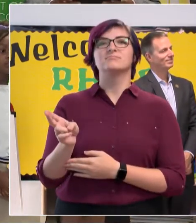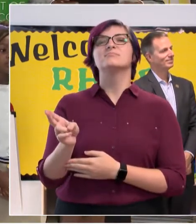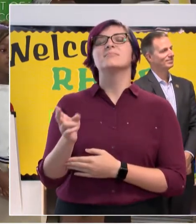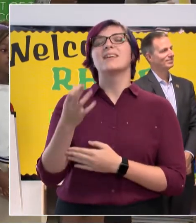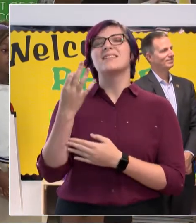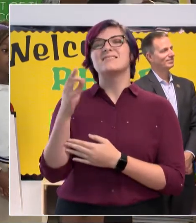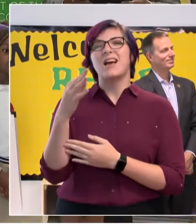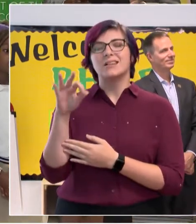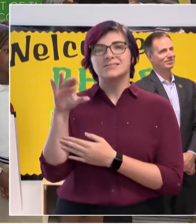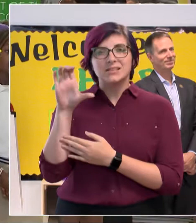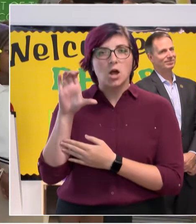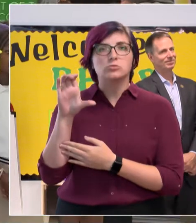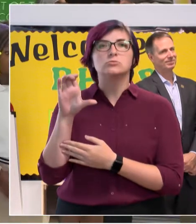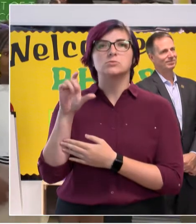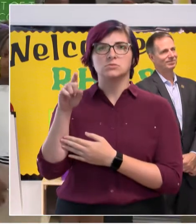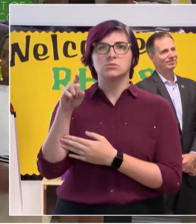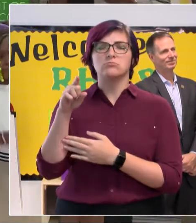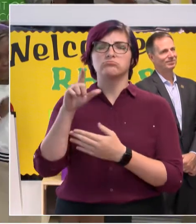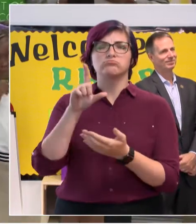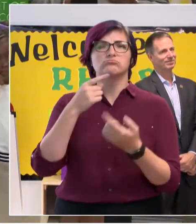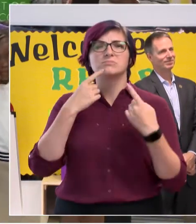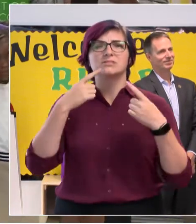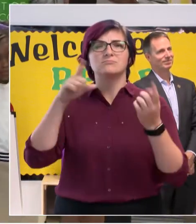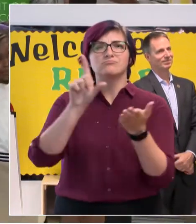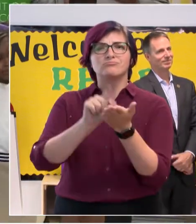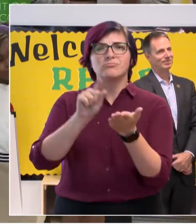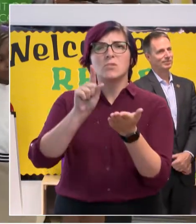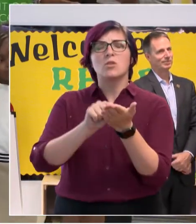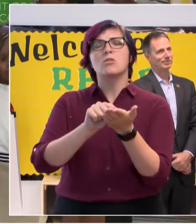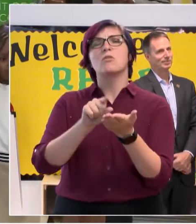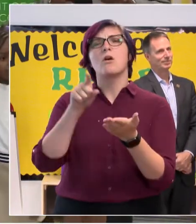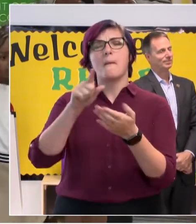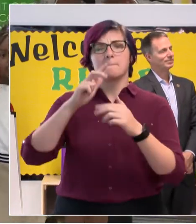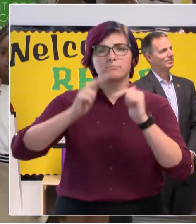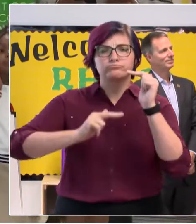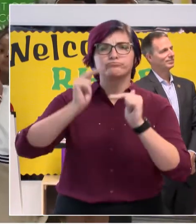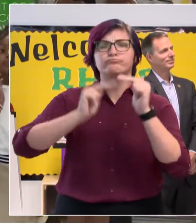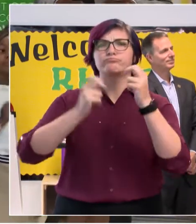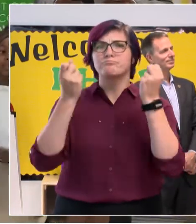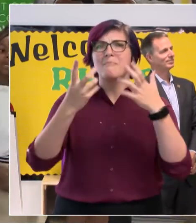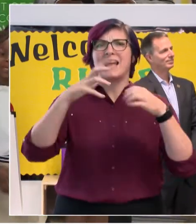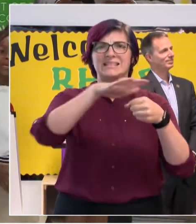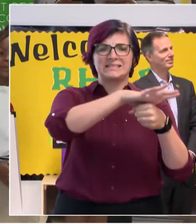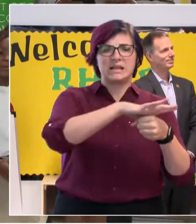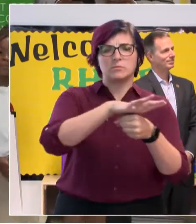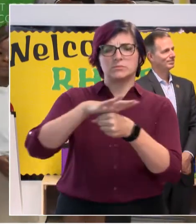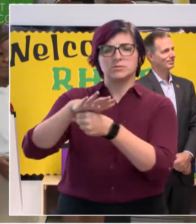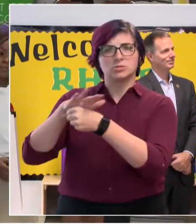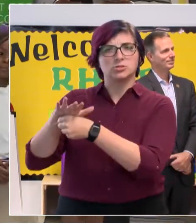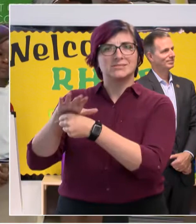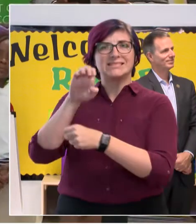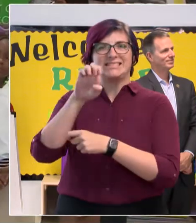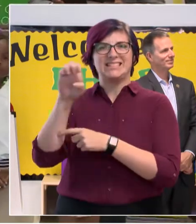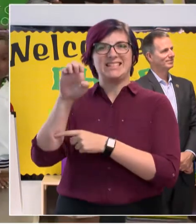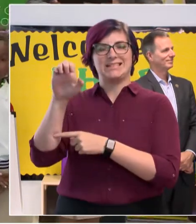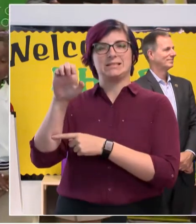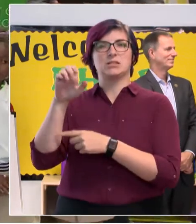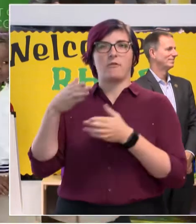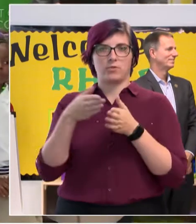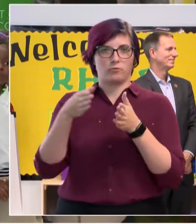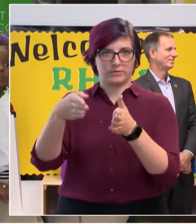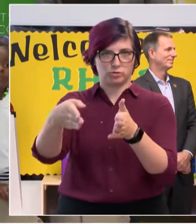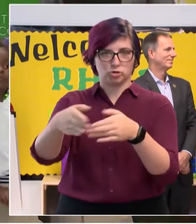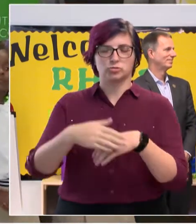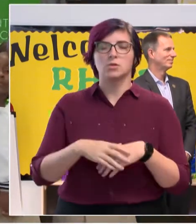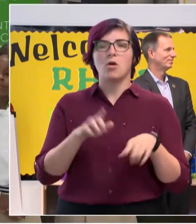publisher and prominent developer by the name of Arthur E. Randle built a number of neighborhoods east of the Anacostia River. He is also credited